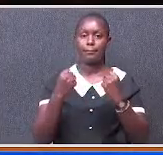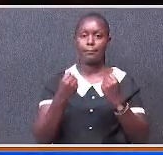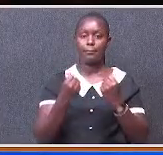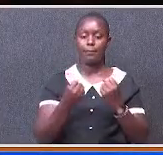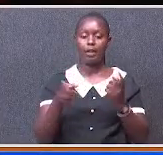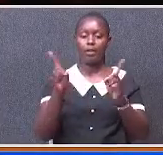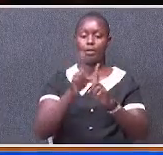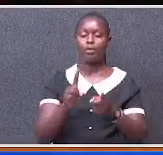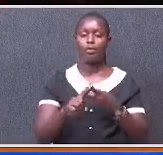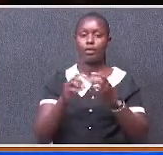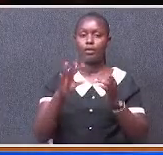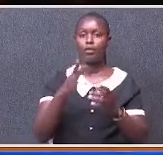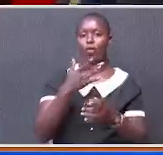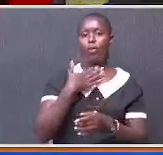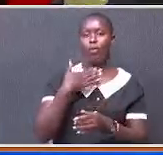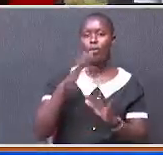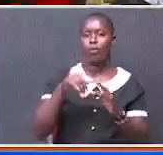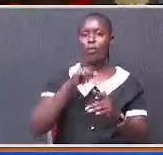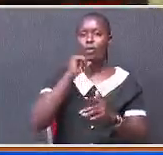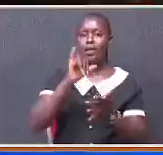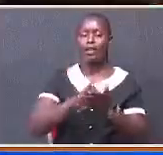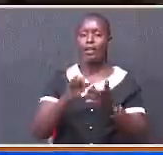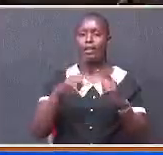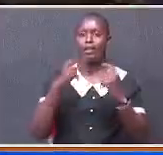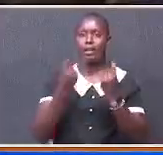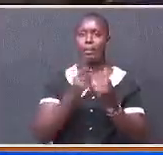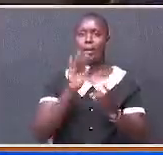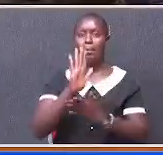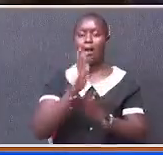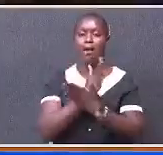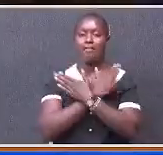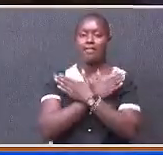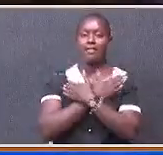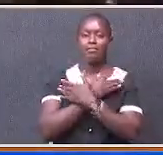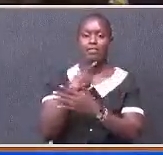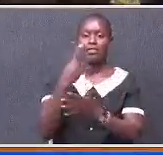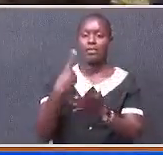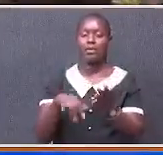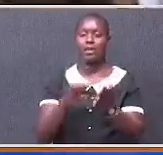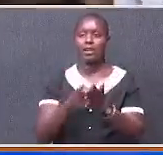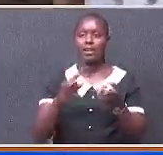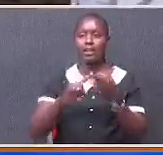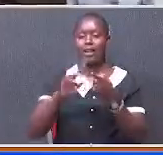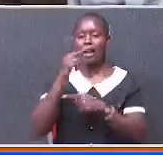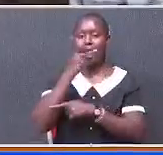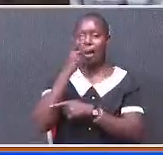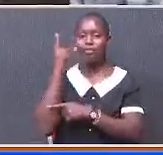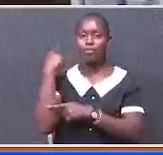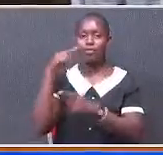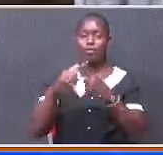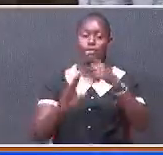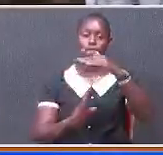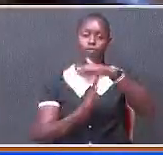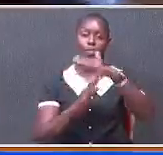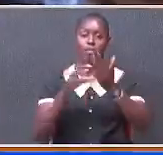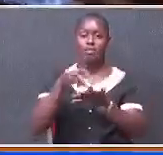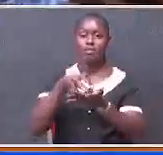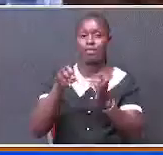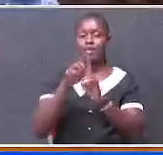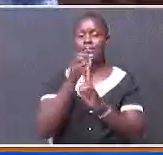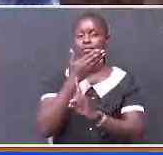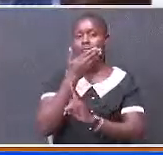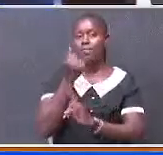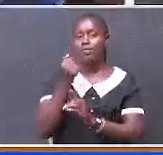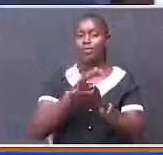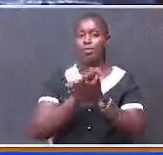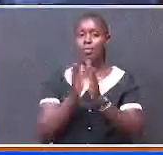utake usitake, that kind of approach. His ally saying that it is time Odinga backs Kalonzo for the top seat, as he is best suited to take